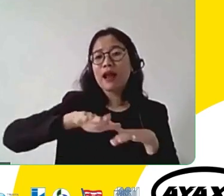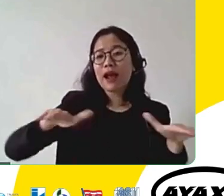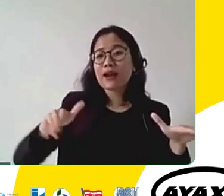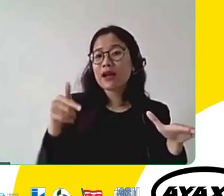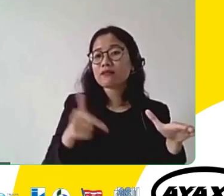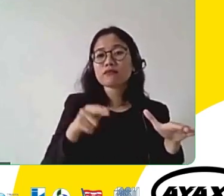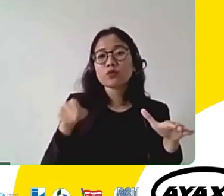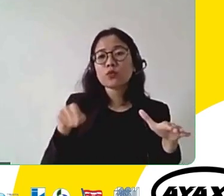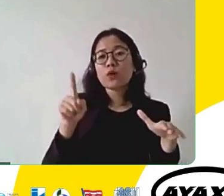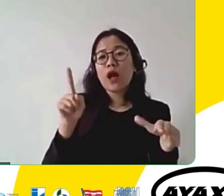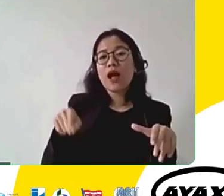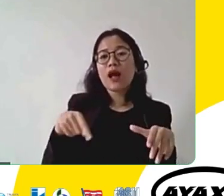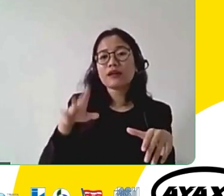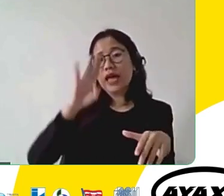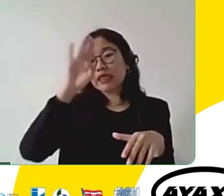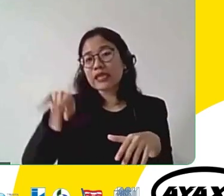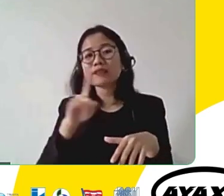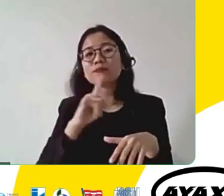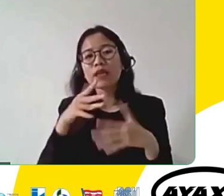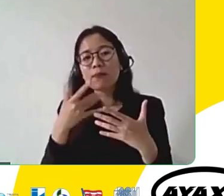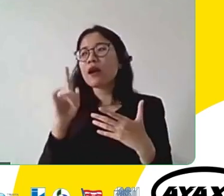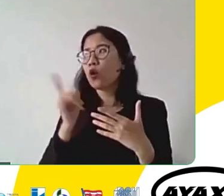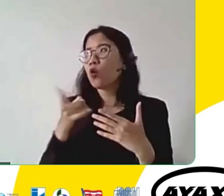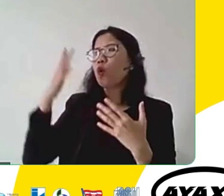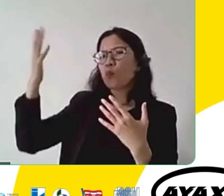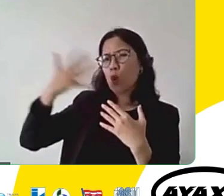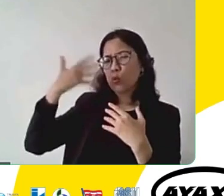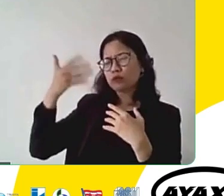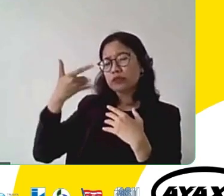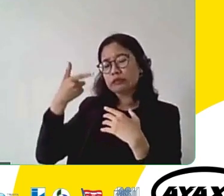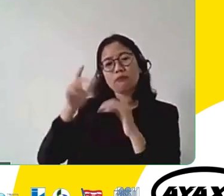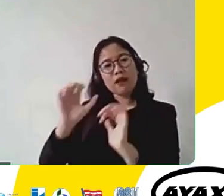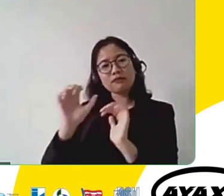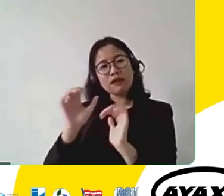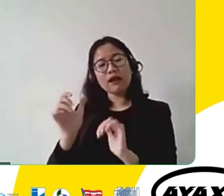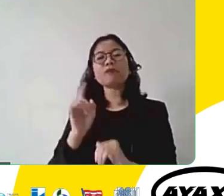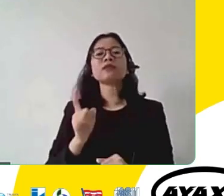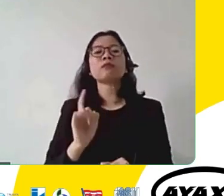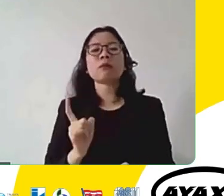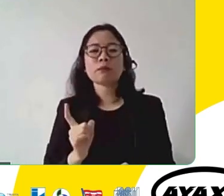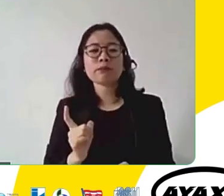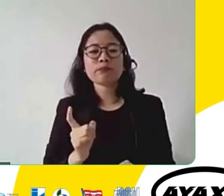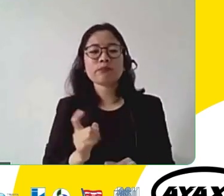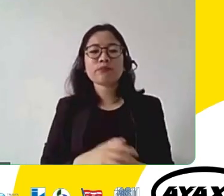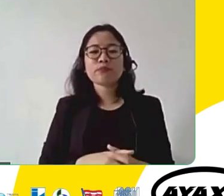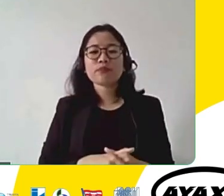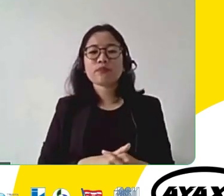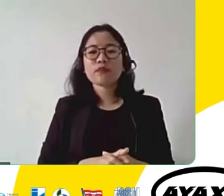It will affect to stunt brain development, reduce lung function, and trigger asthma, as well as